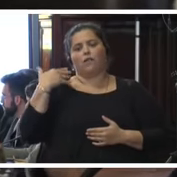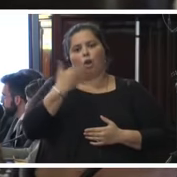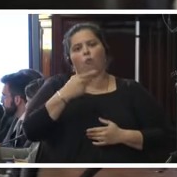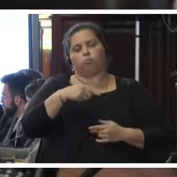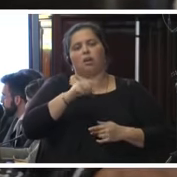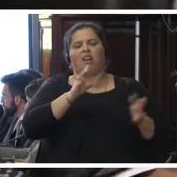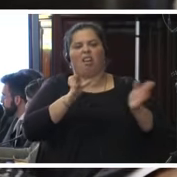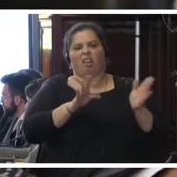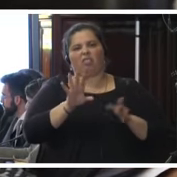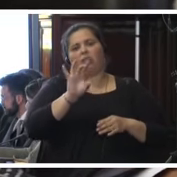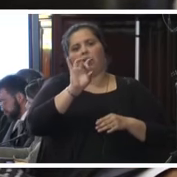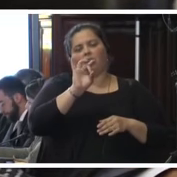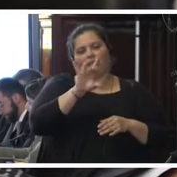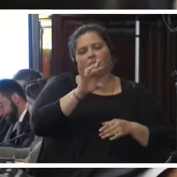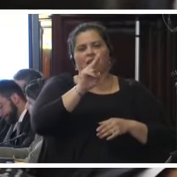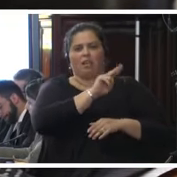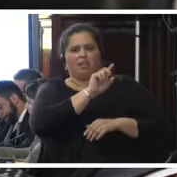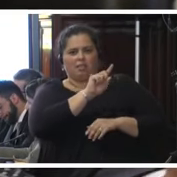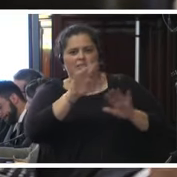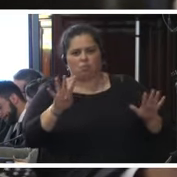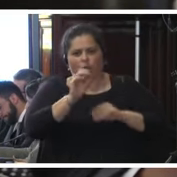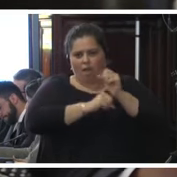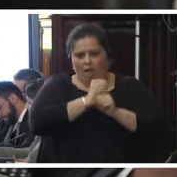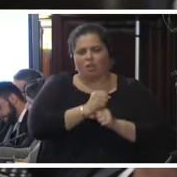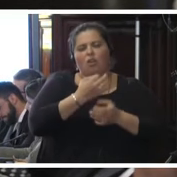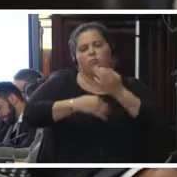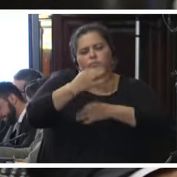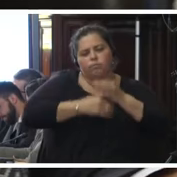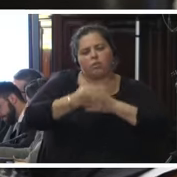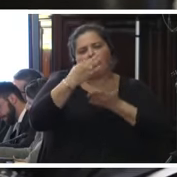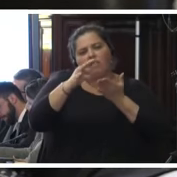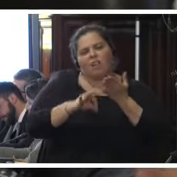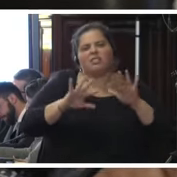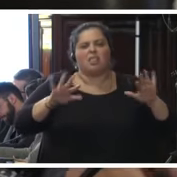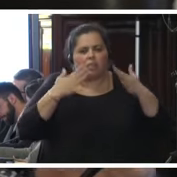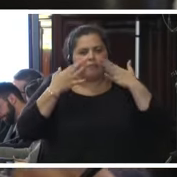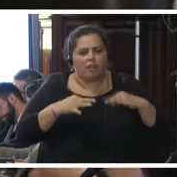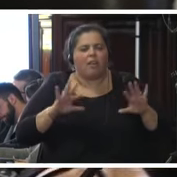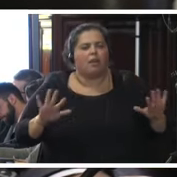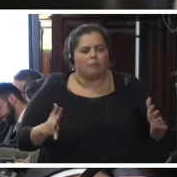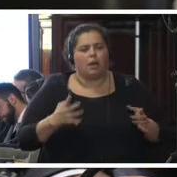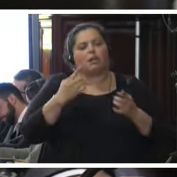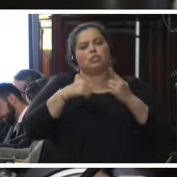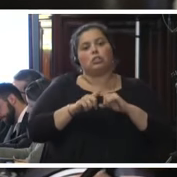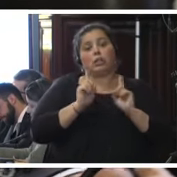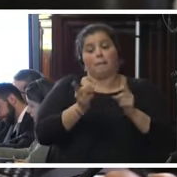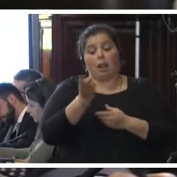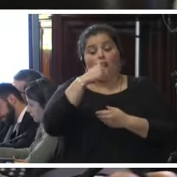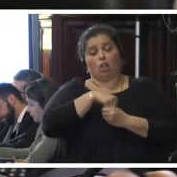actually happening to them? And also the contents in relation to training